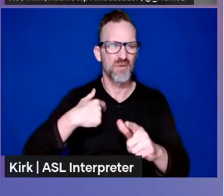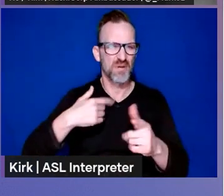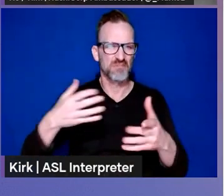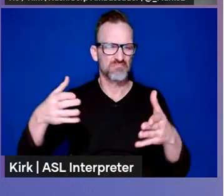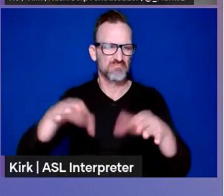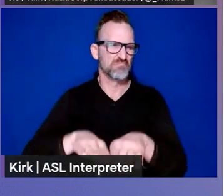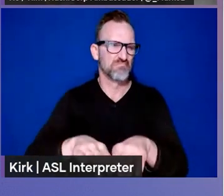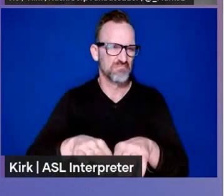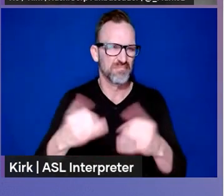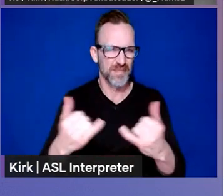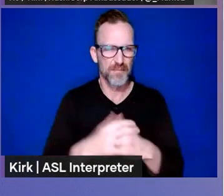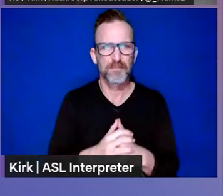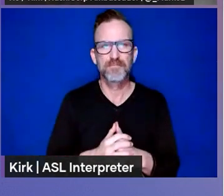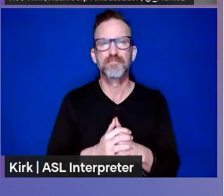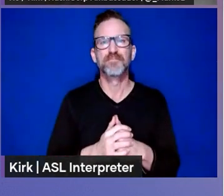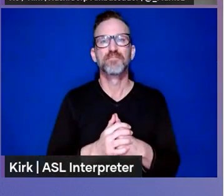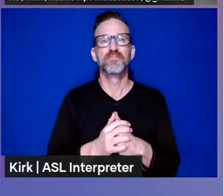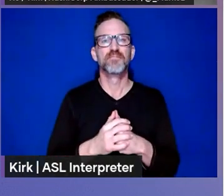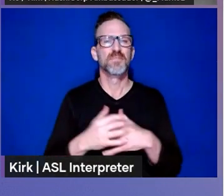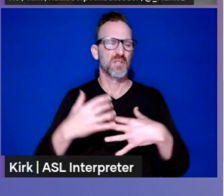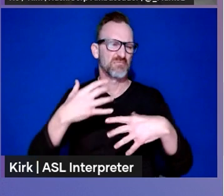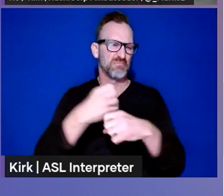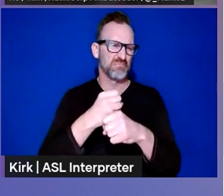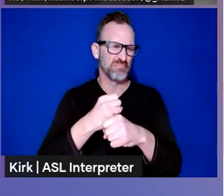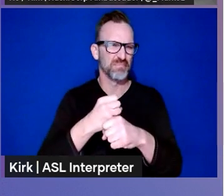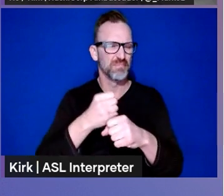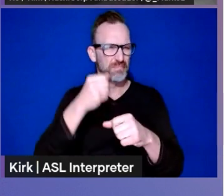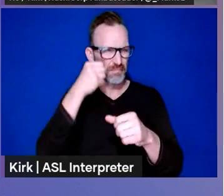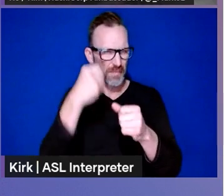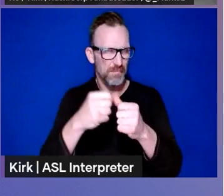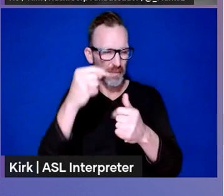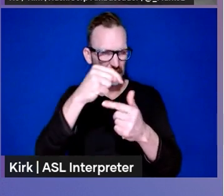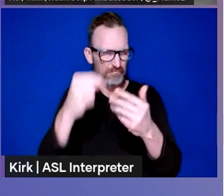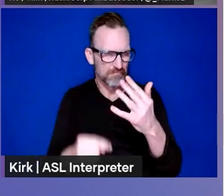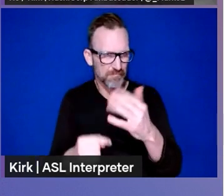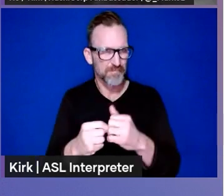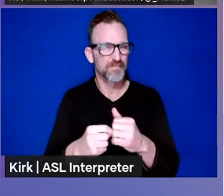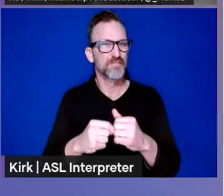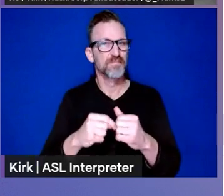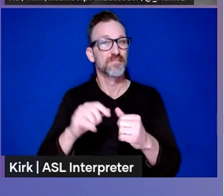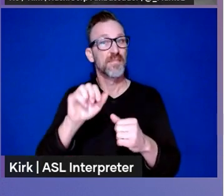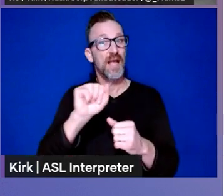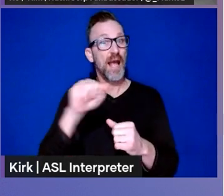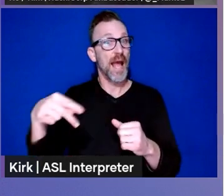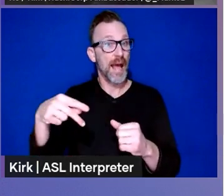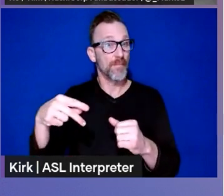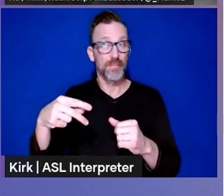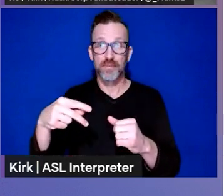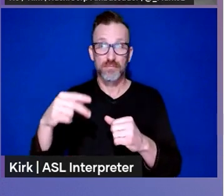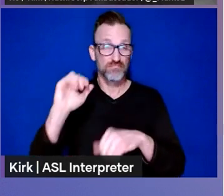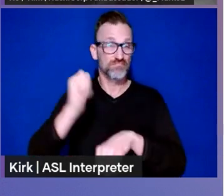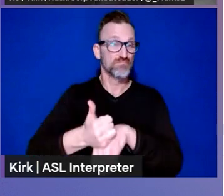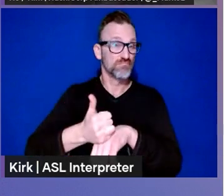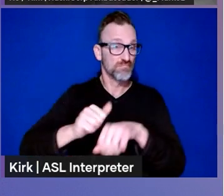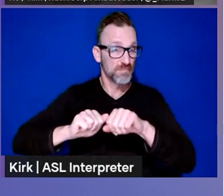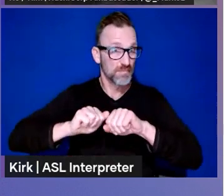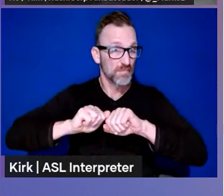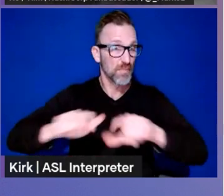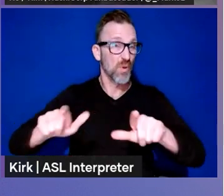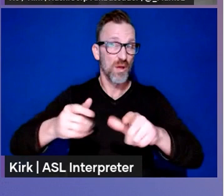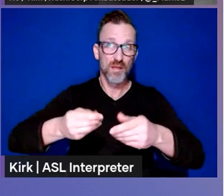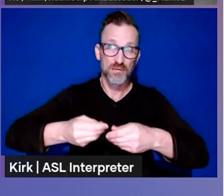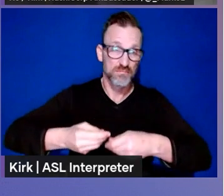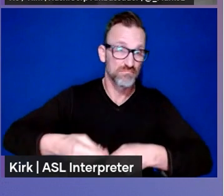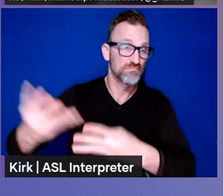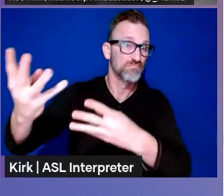So just to wrap it up, as we all know, application delivery is really hard, and to